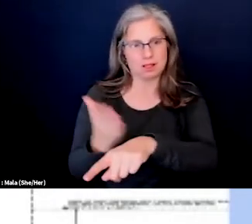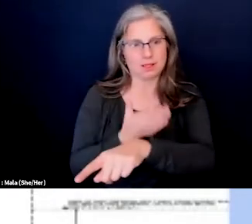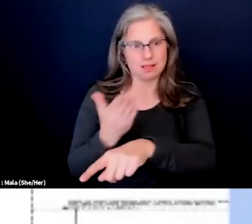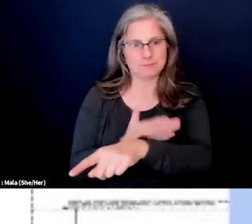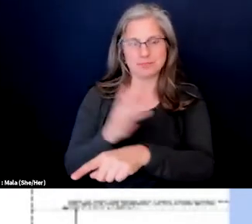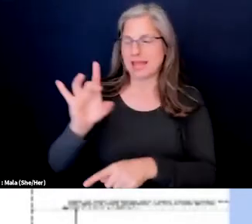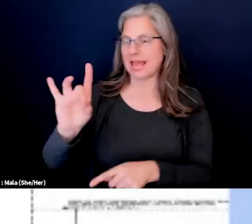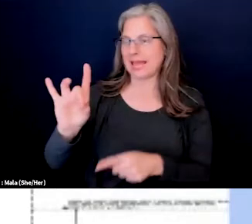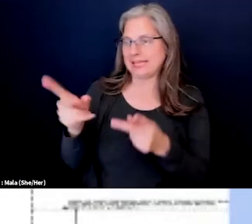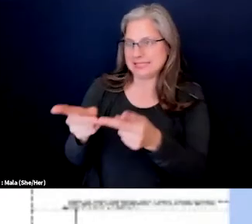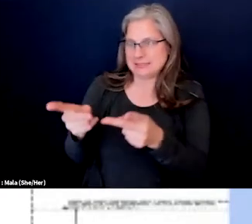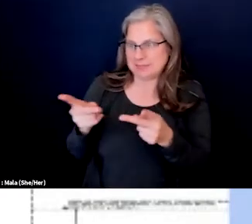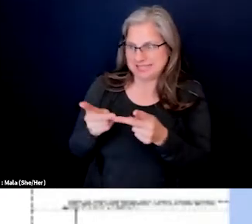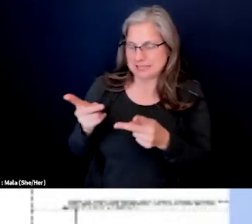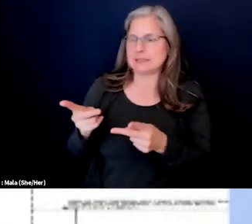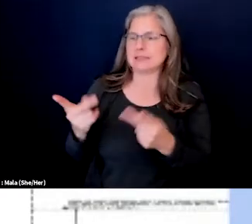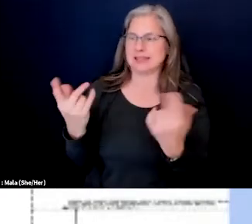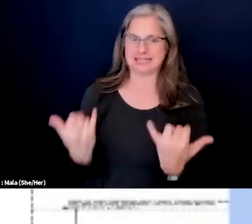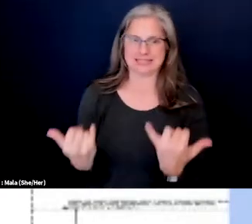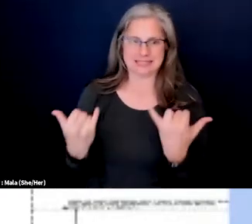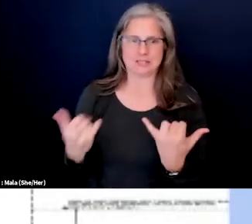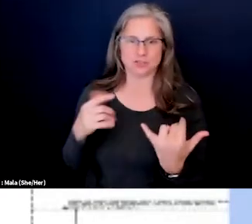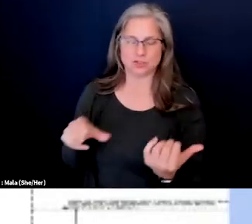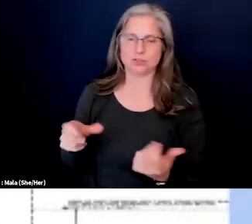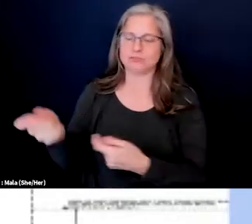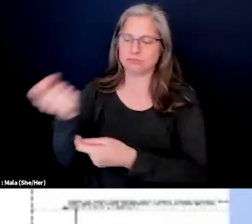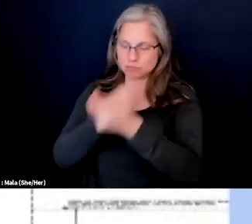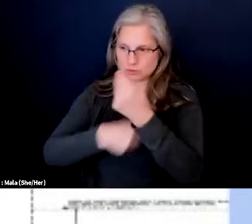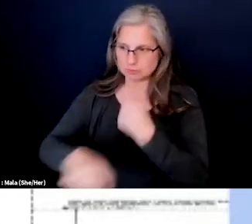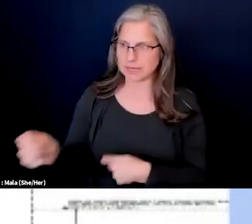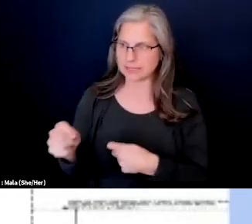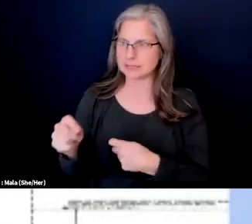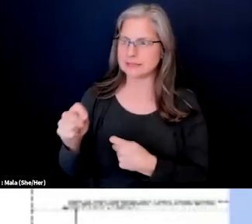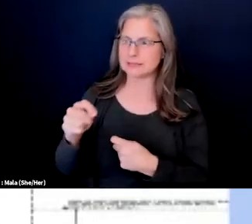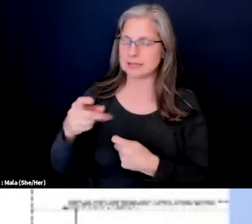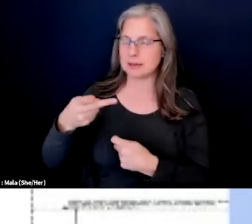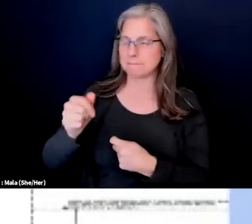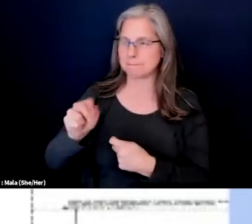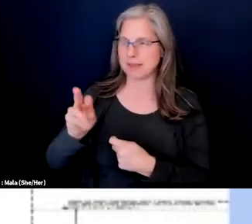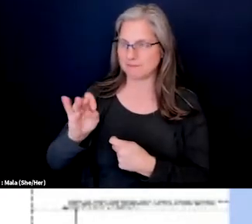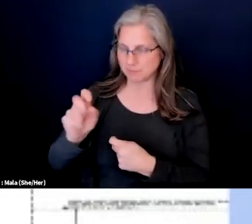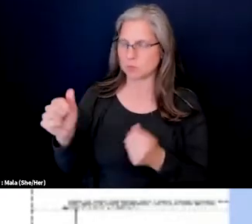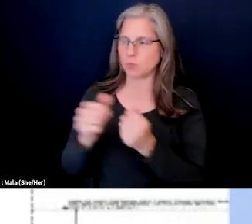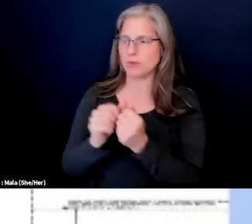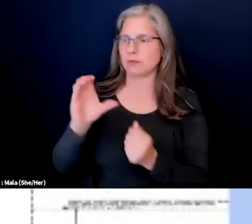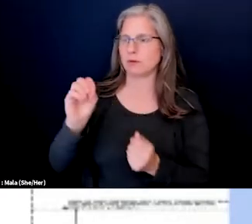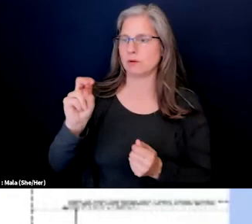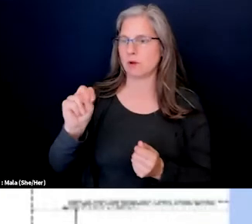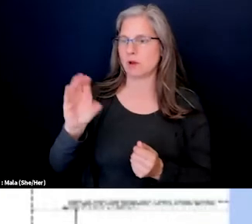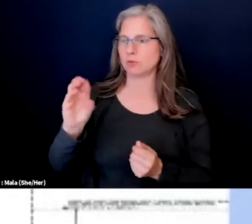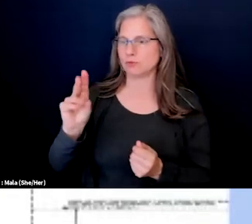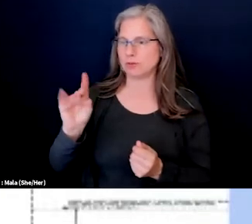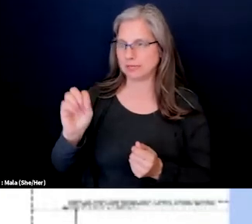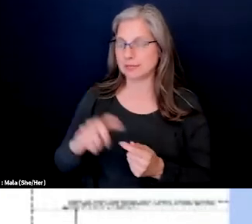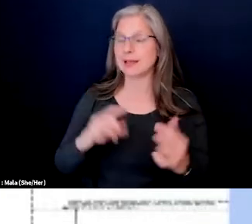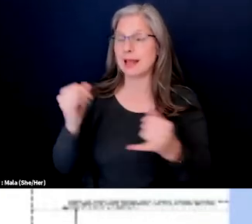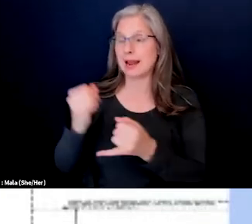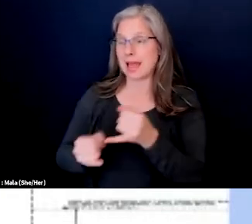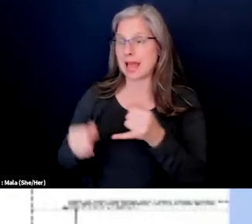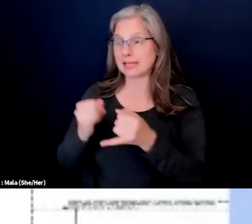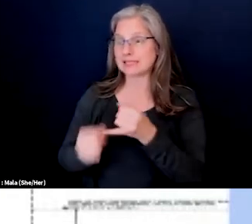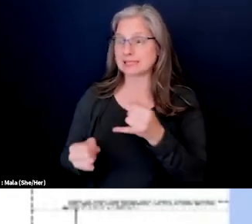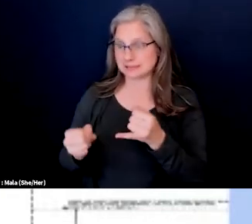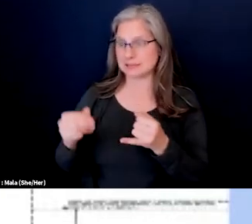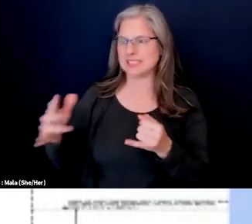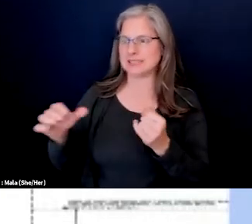that exist to get rid of the paving and add concrete in their place. The last piece here is the extensive site improvements. If you can